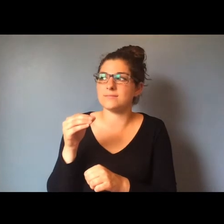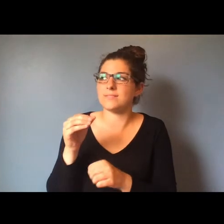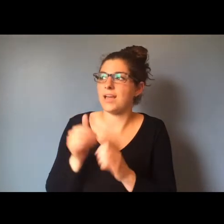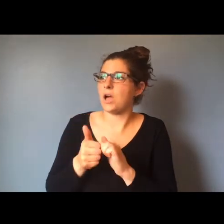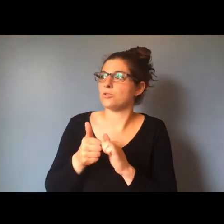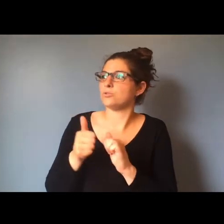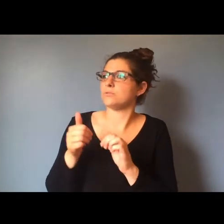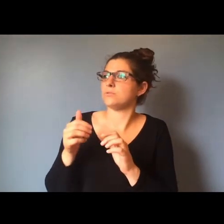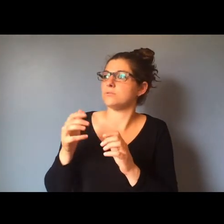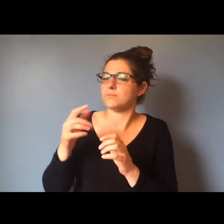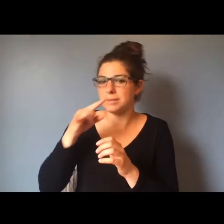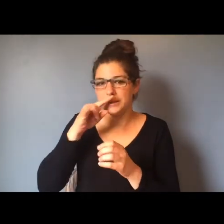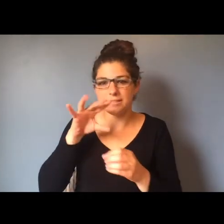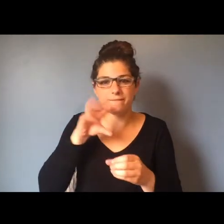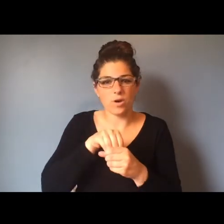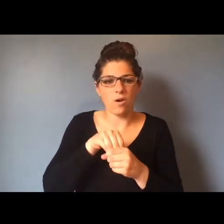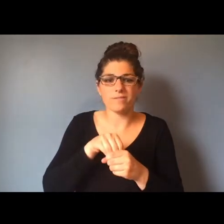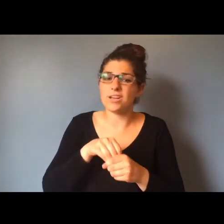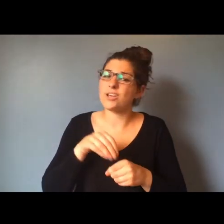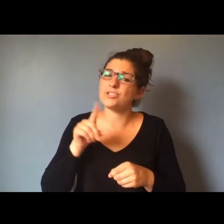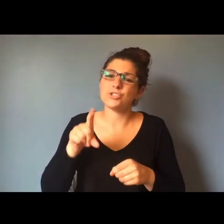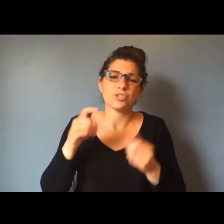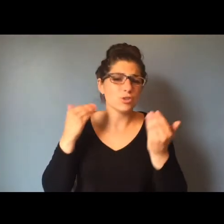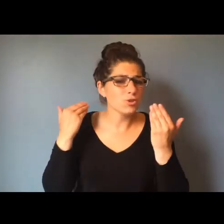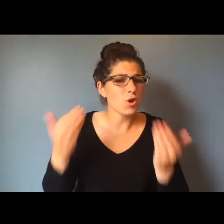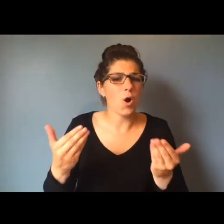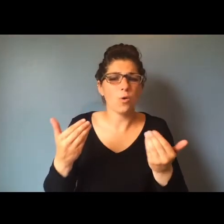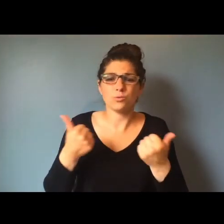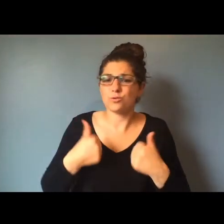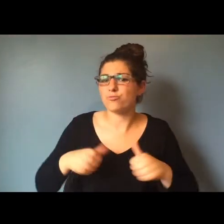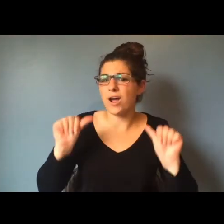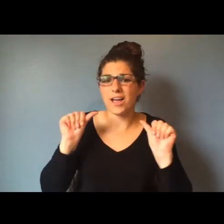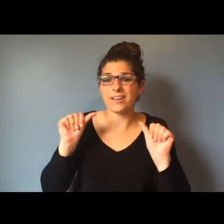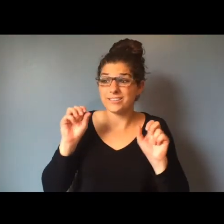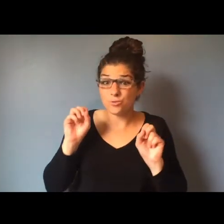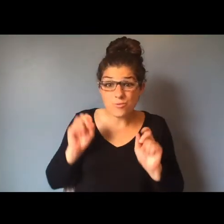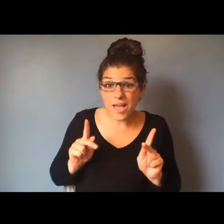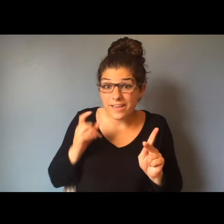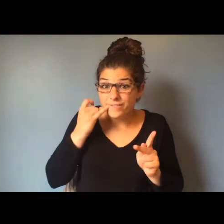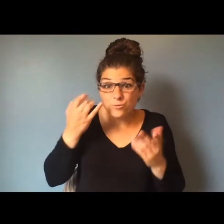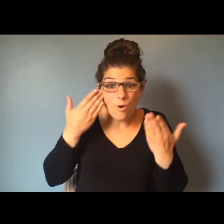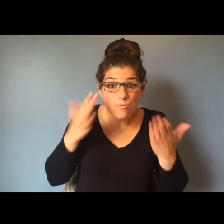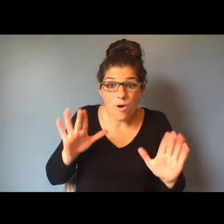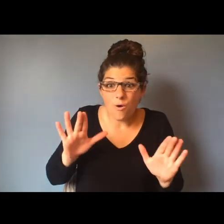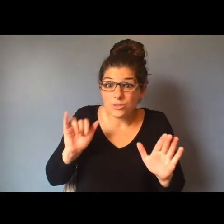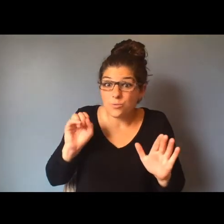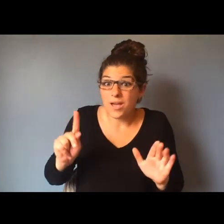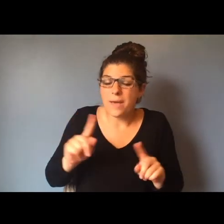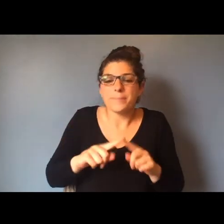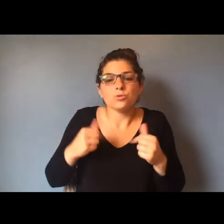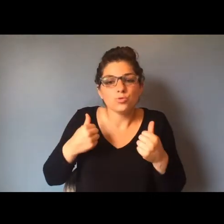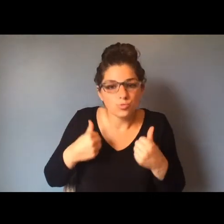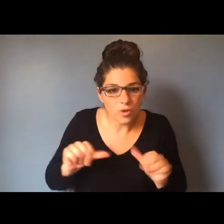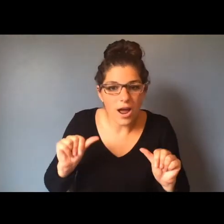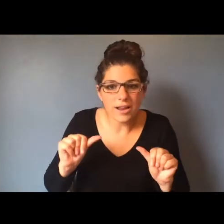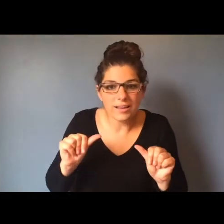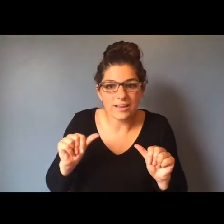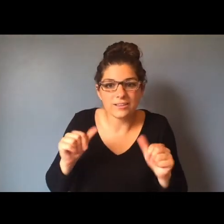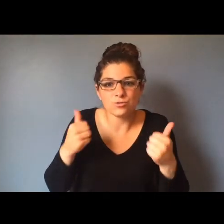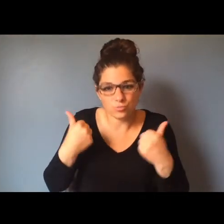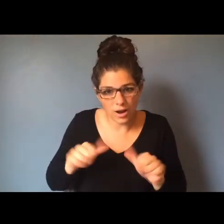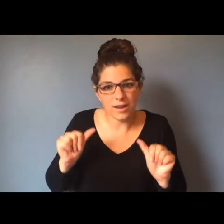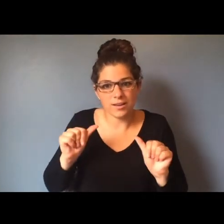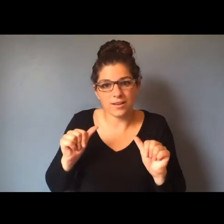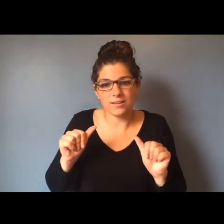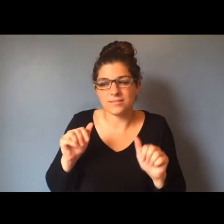to get kids involved. Like you just have to go and do it and try it, and it's okay not knowing. But I think letting that lack of knowledge hold you